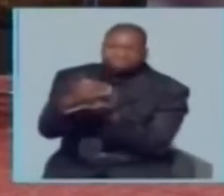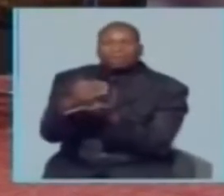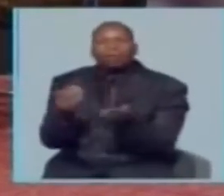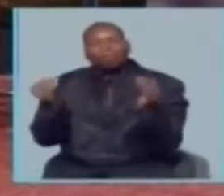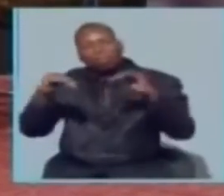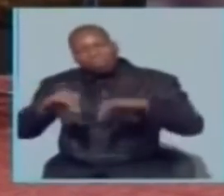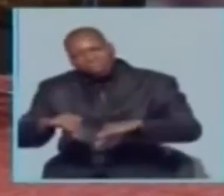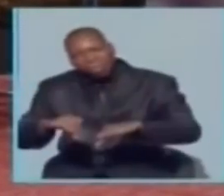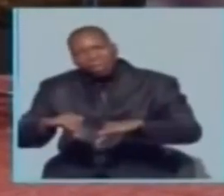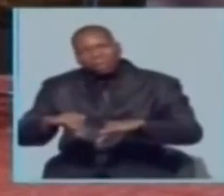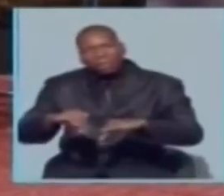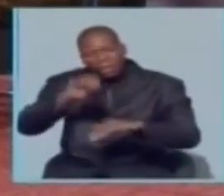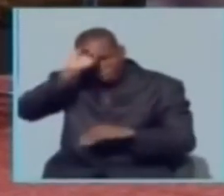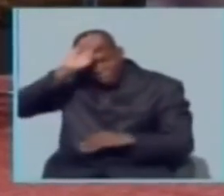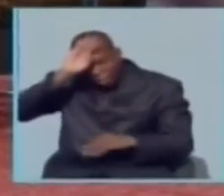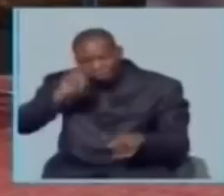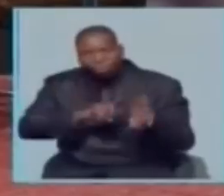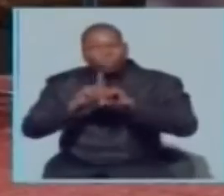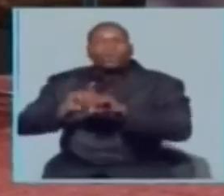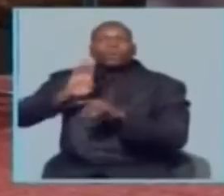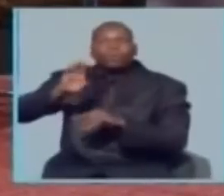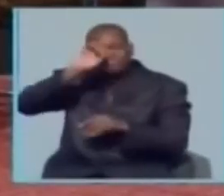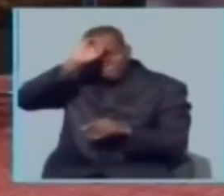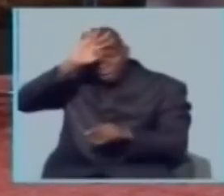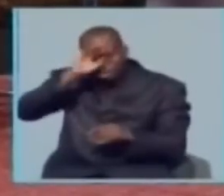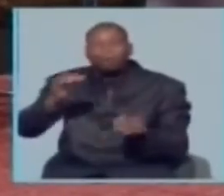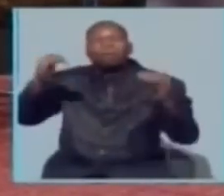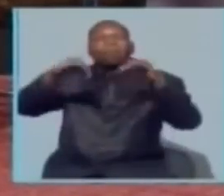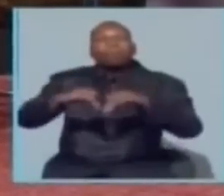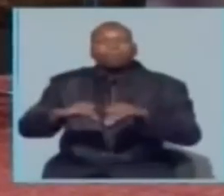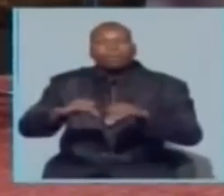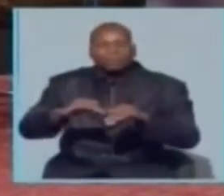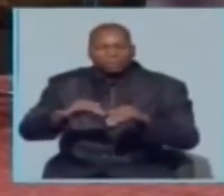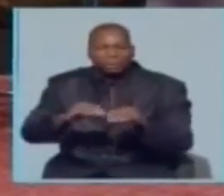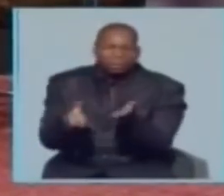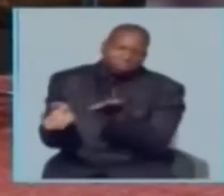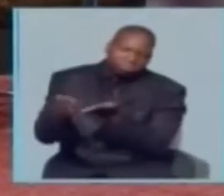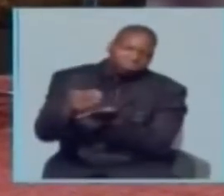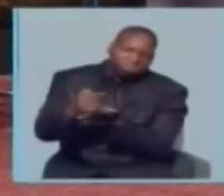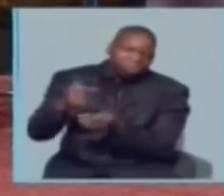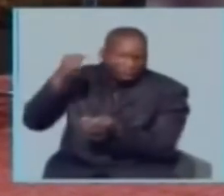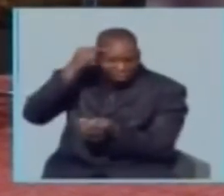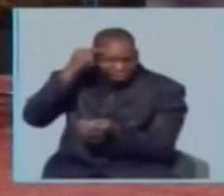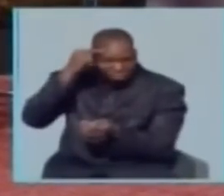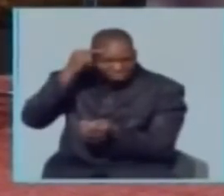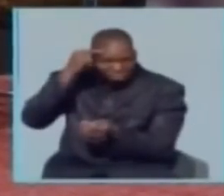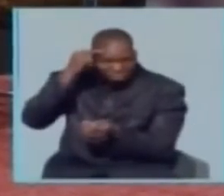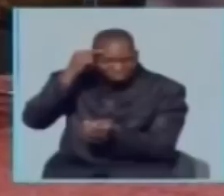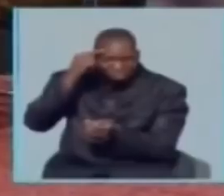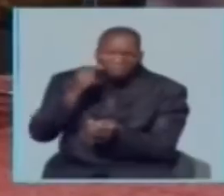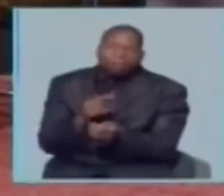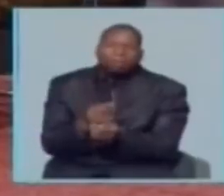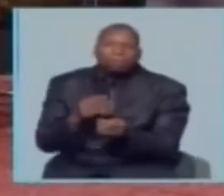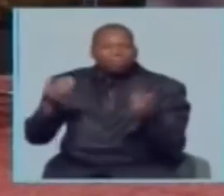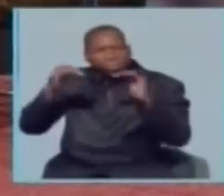time, even the mines, their revenue is being eroded. That's why government's revenue is being eroded. It means that the mines